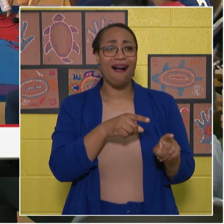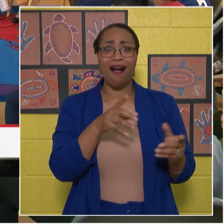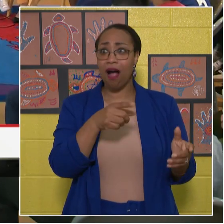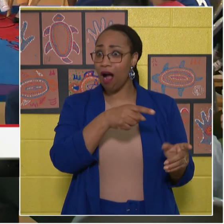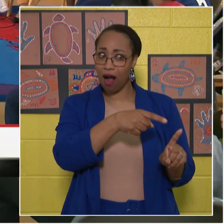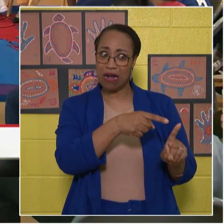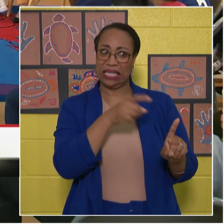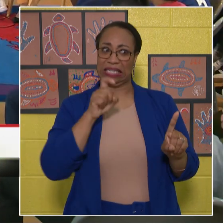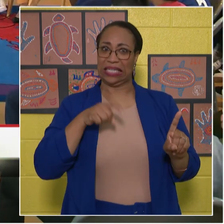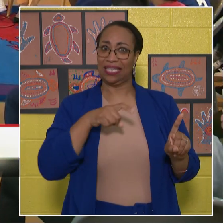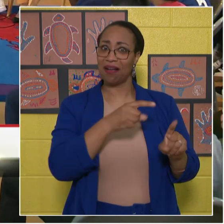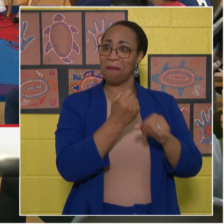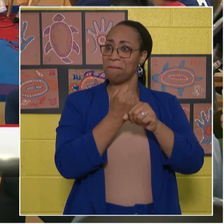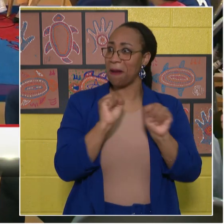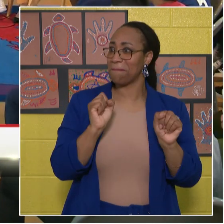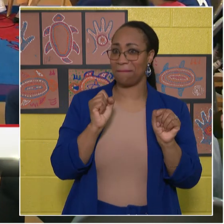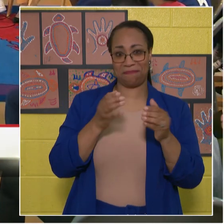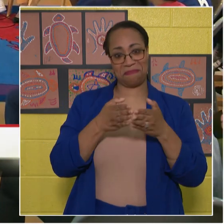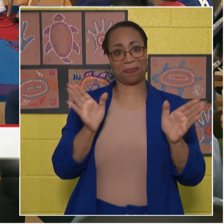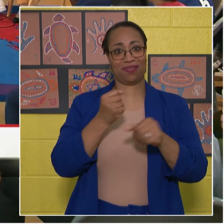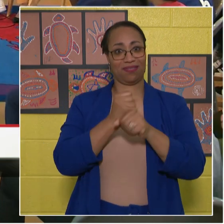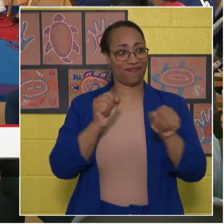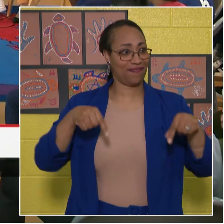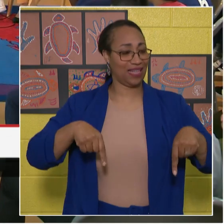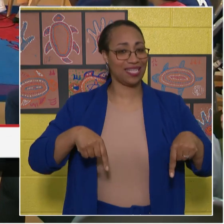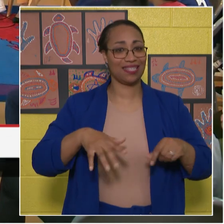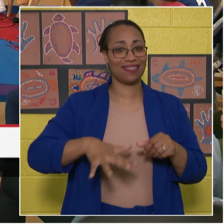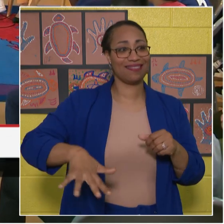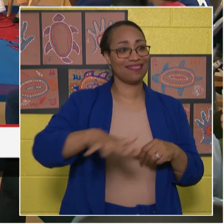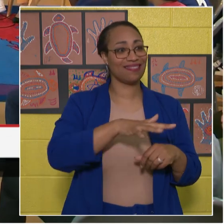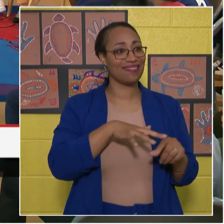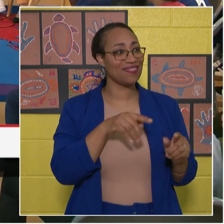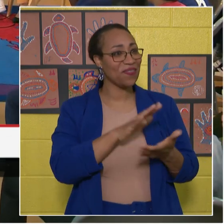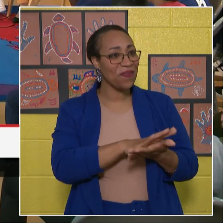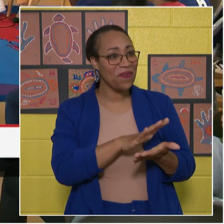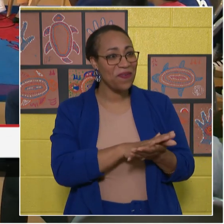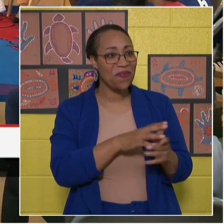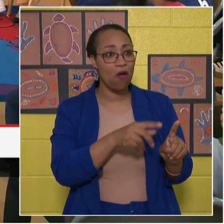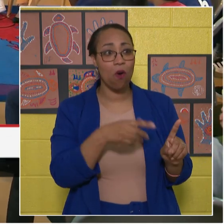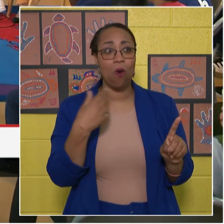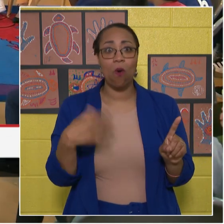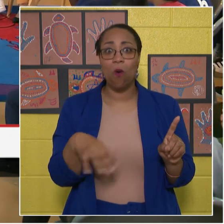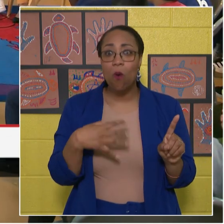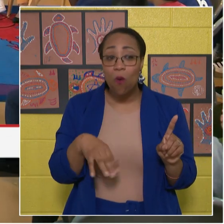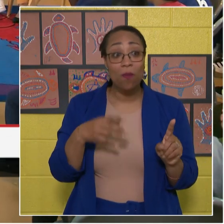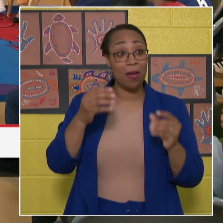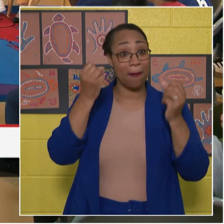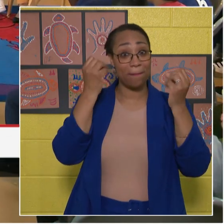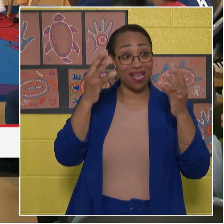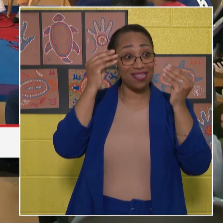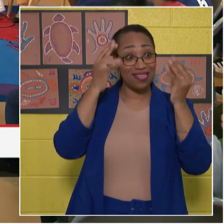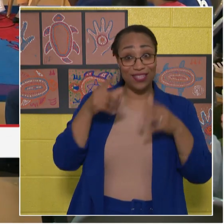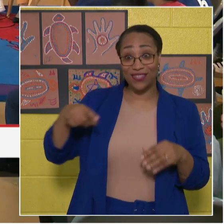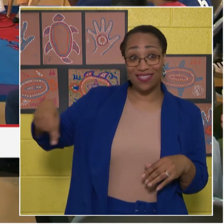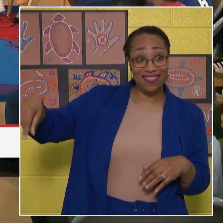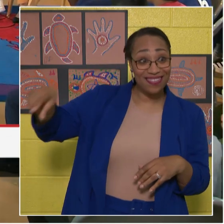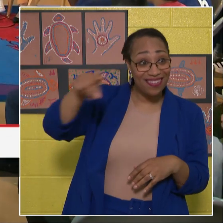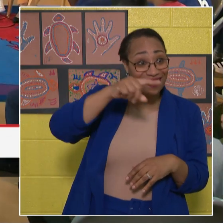We employ thousands of teachers, like Dr. Reed talked about being a teacher. We employ